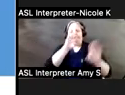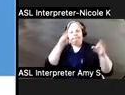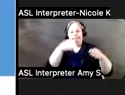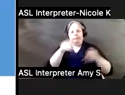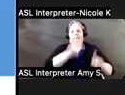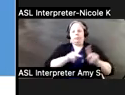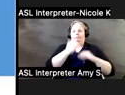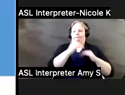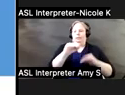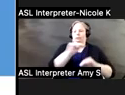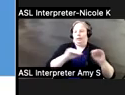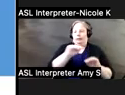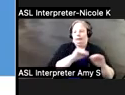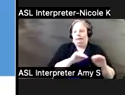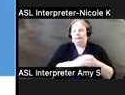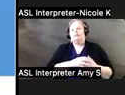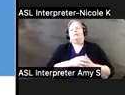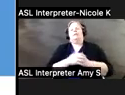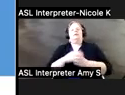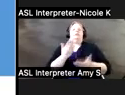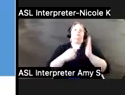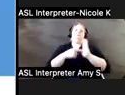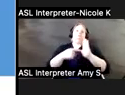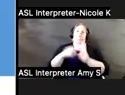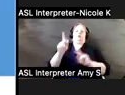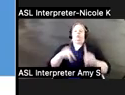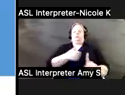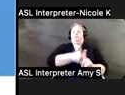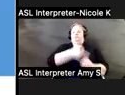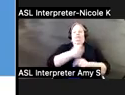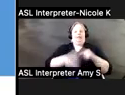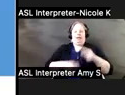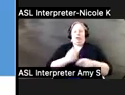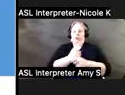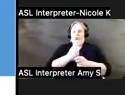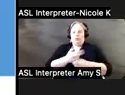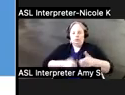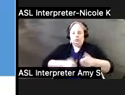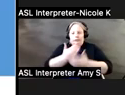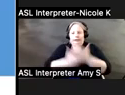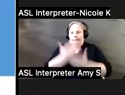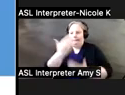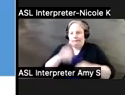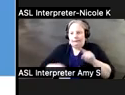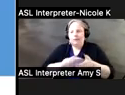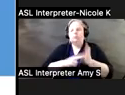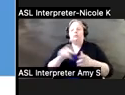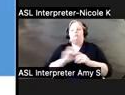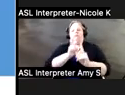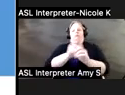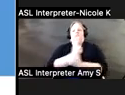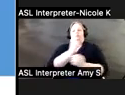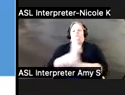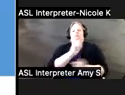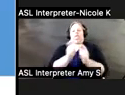in accessing gaming equipment. So this would be someone maybe who can't physically access a standard controller with their hands. So we use adaptive equipment,